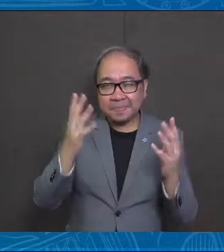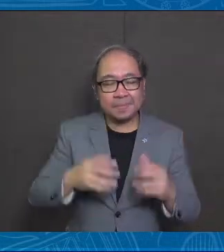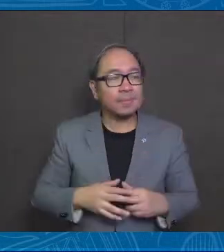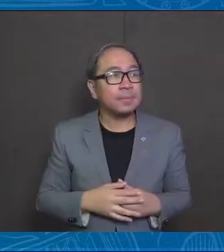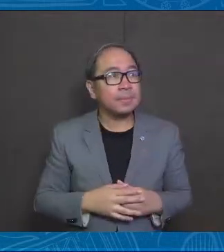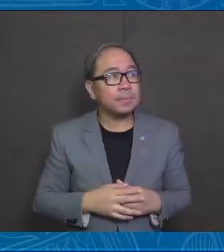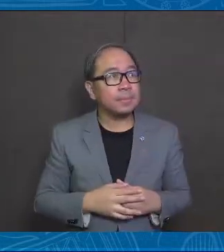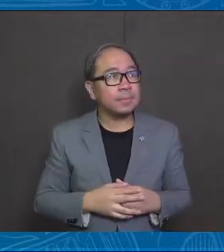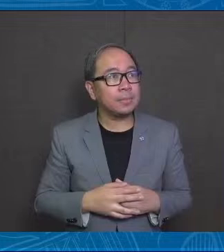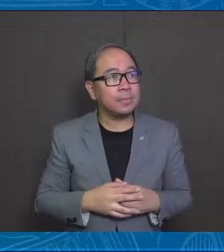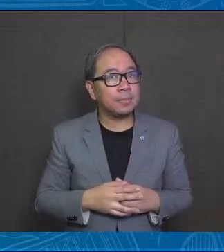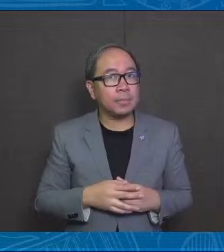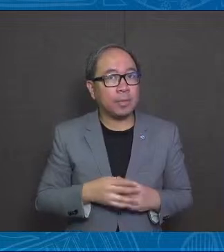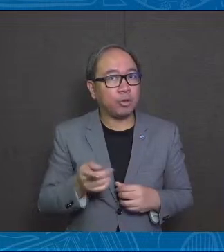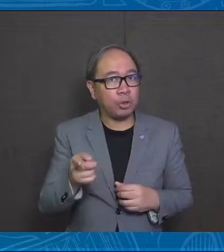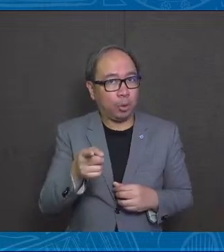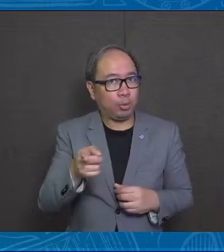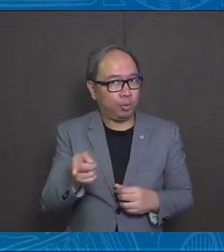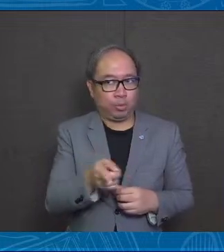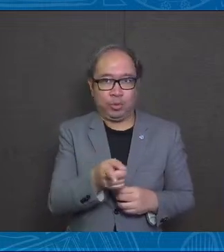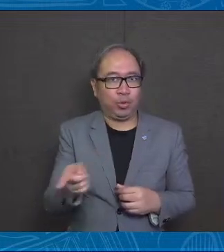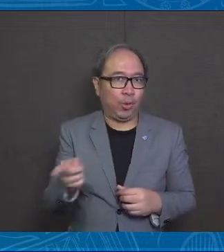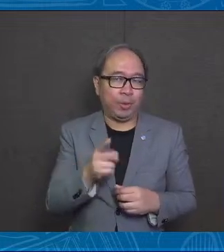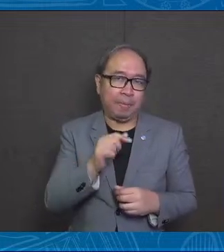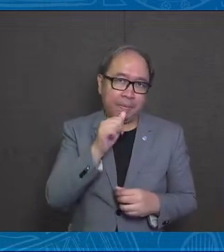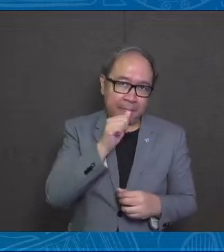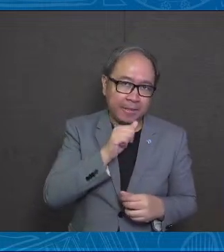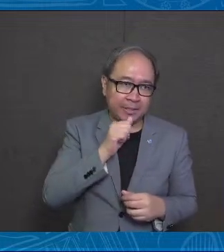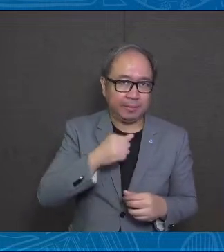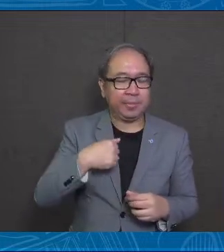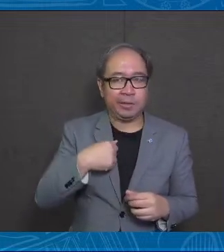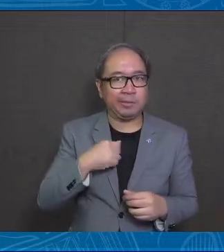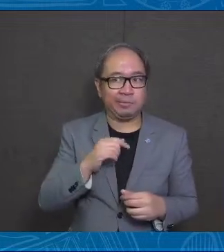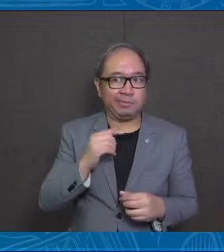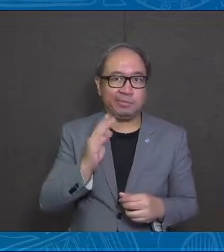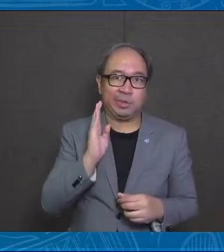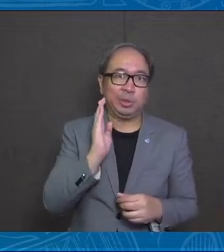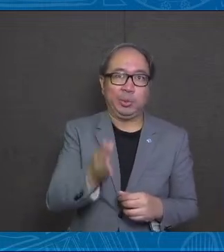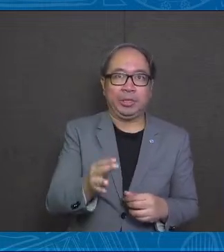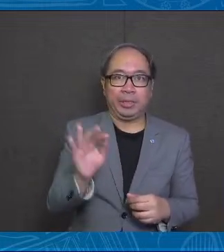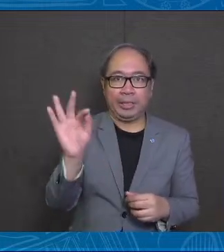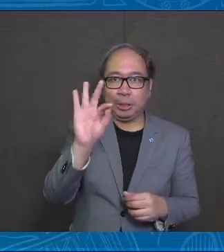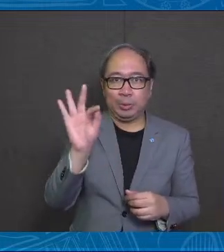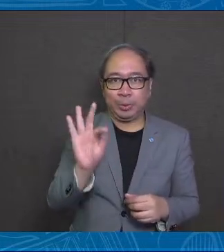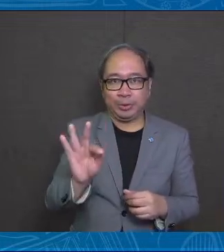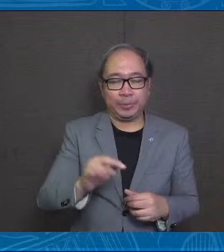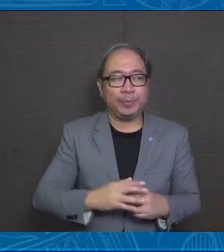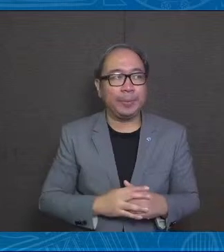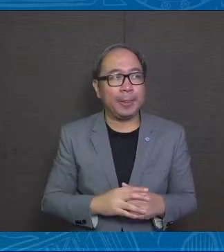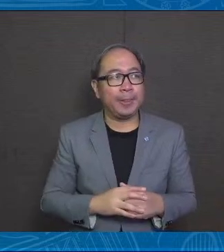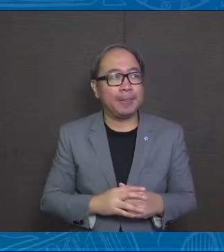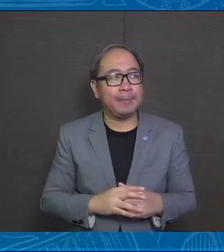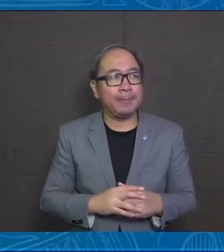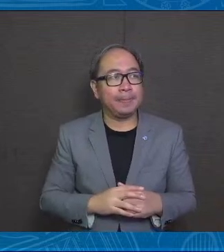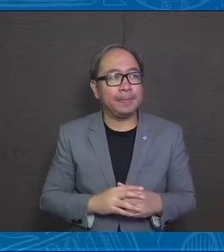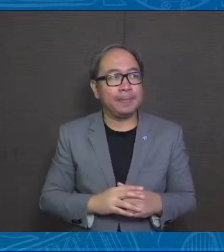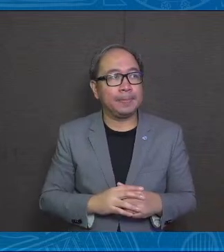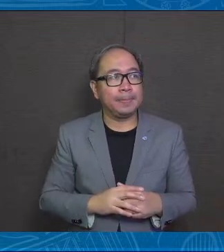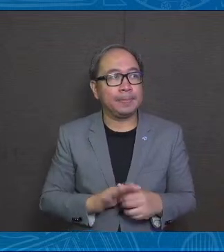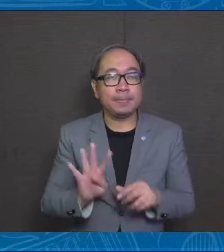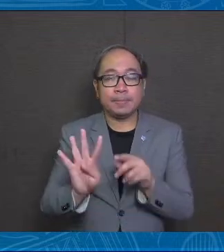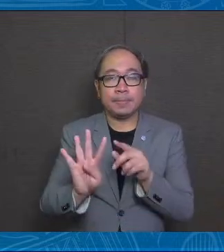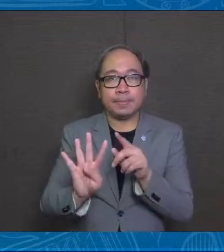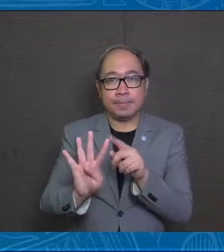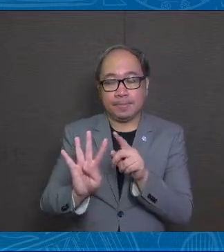Because you have all been very patient, I'm going to go straight into the questioning. So we're going to start with the Director General of the Fiscal Policy Department